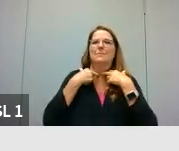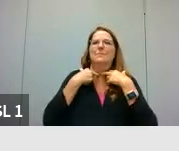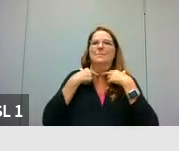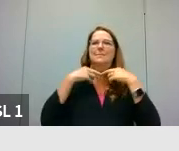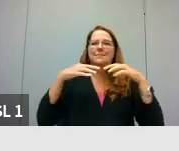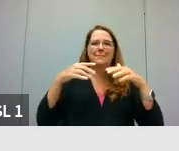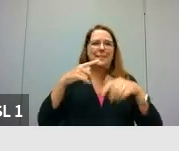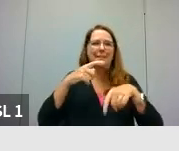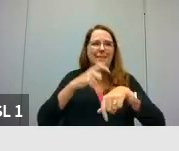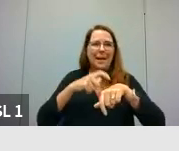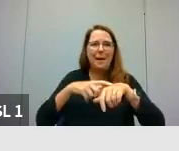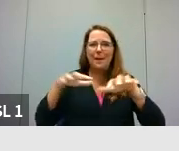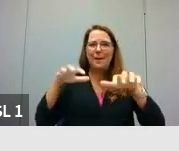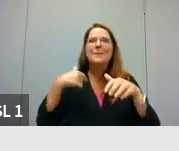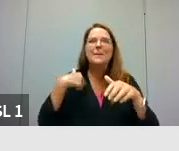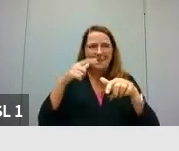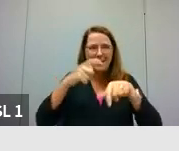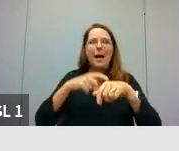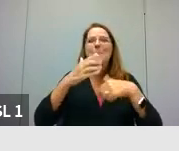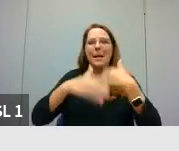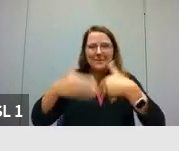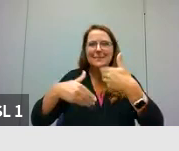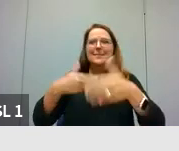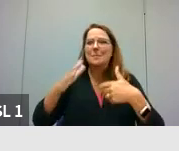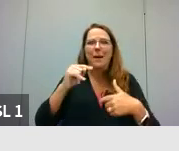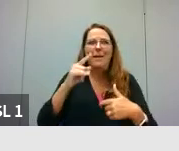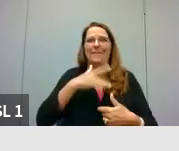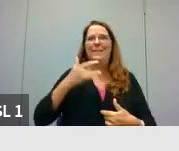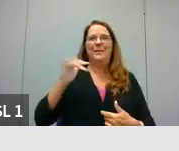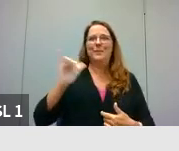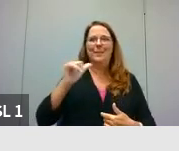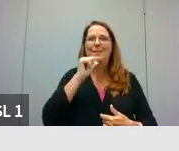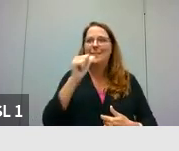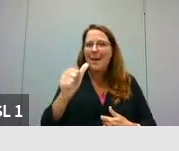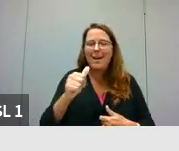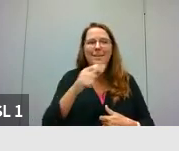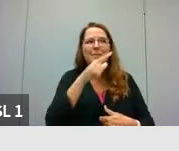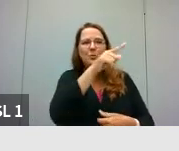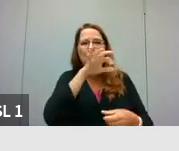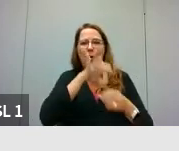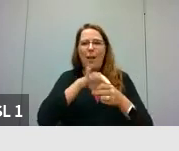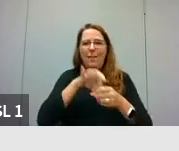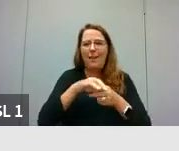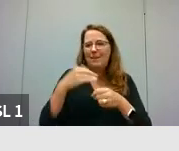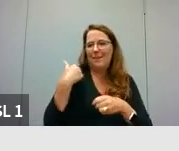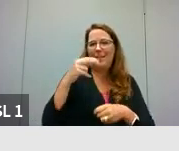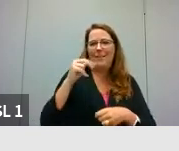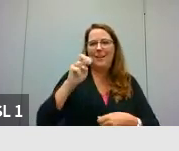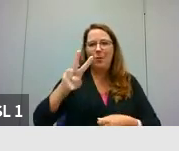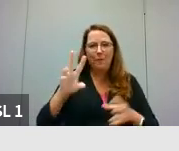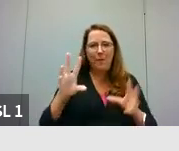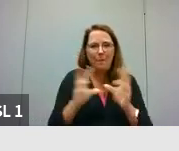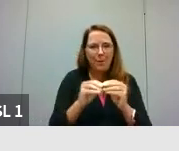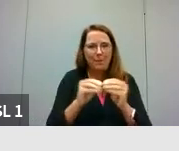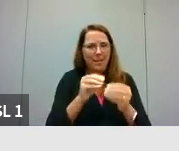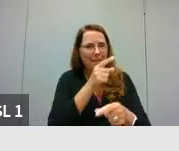it has. We've had time pass, but you were elected at the November meeting, correct?